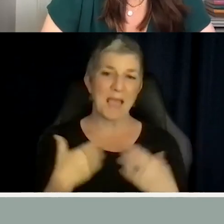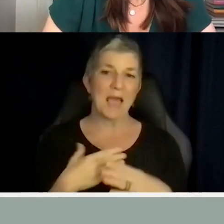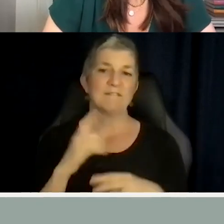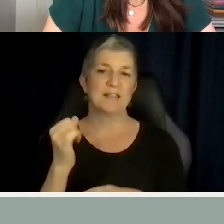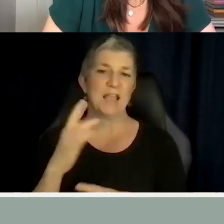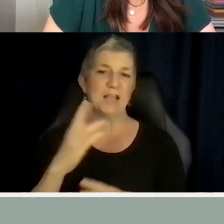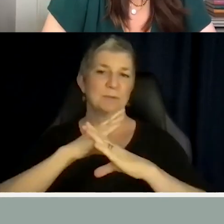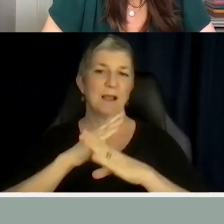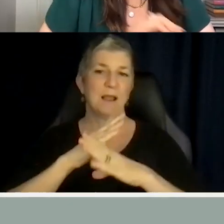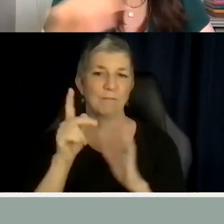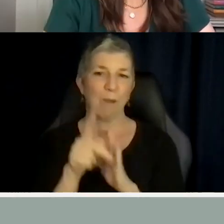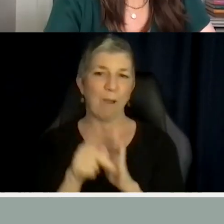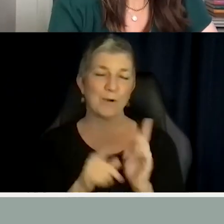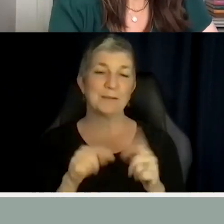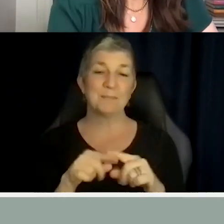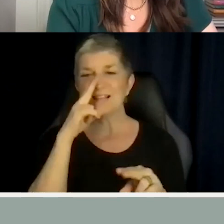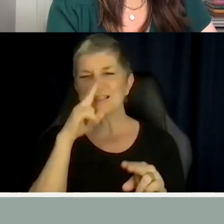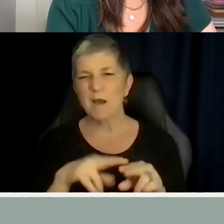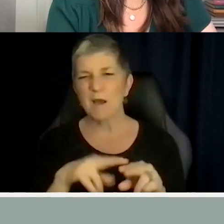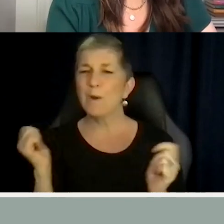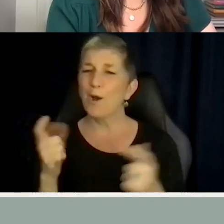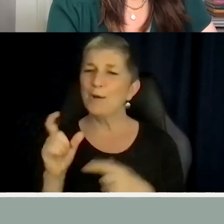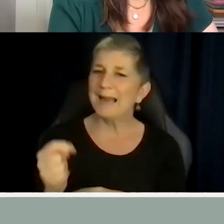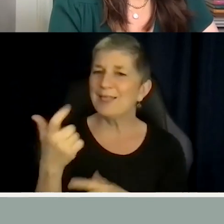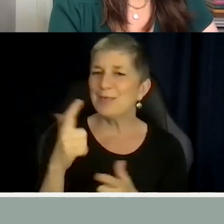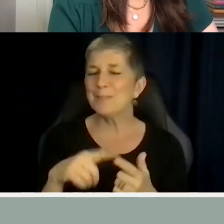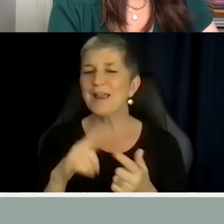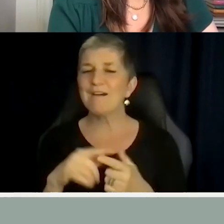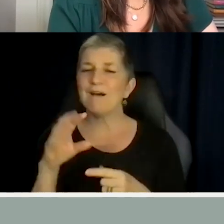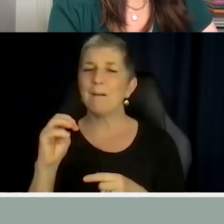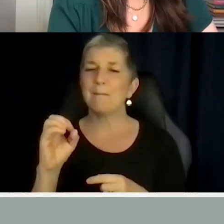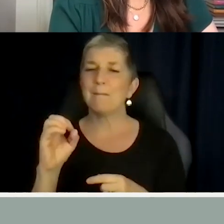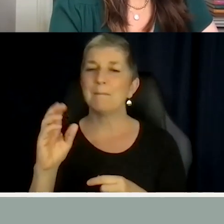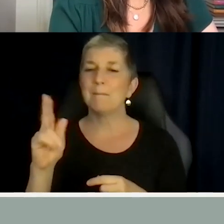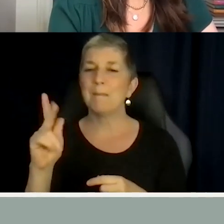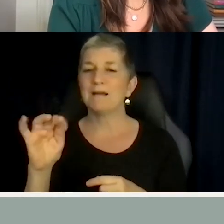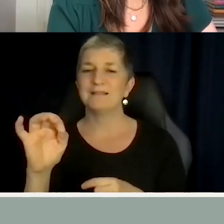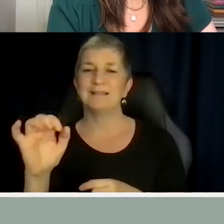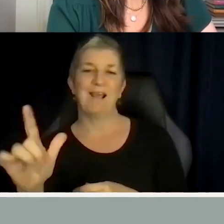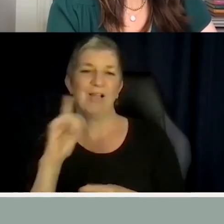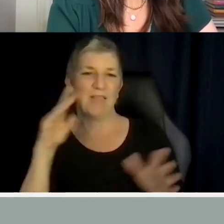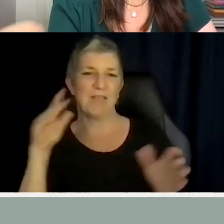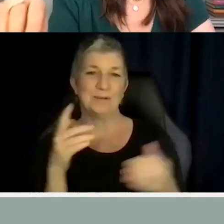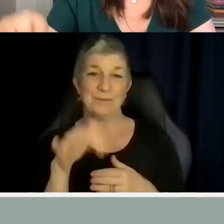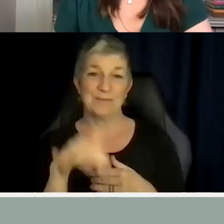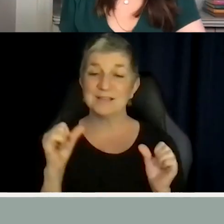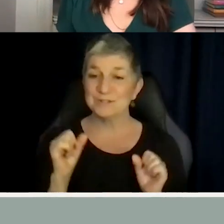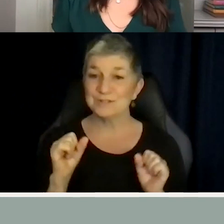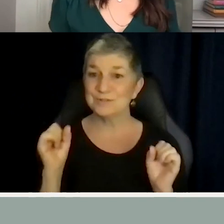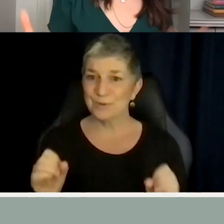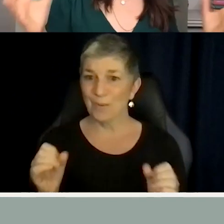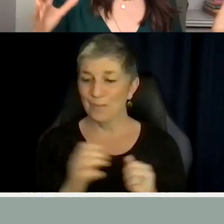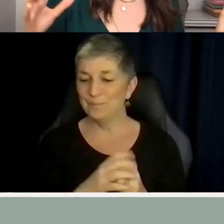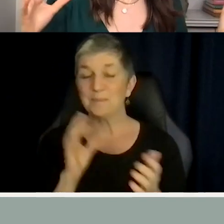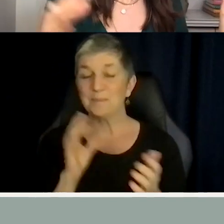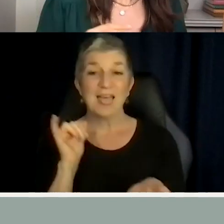So, but it's fun. We all need a little bit of a mocktail, and I thought I would introduce that. So